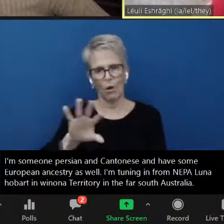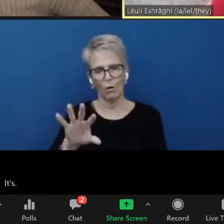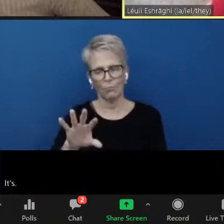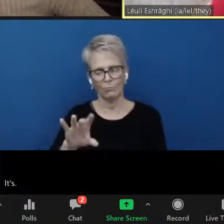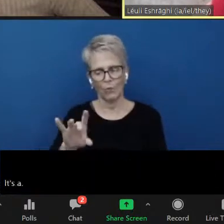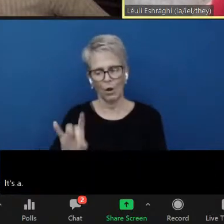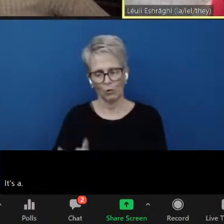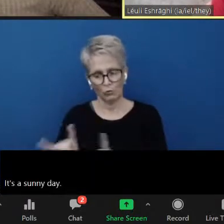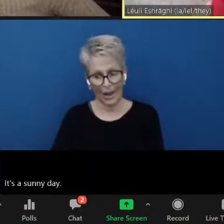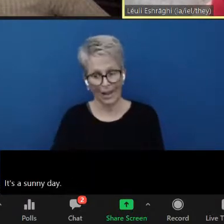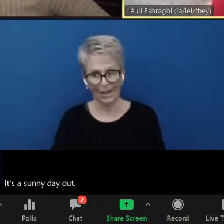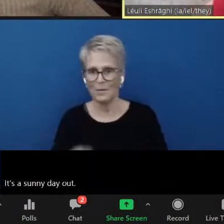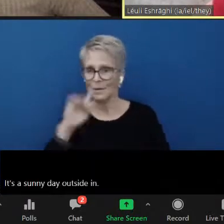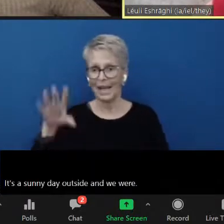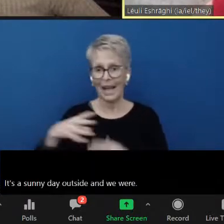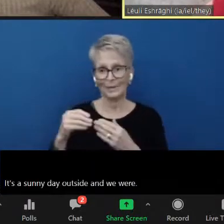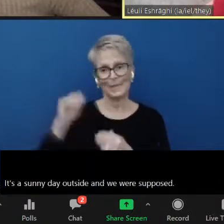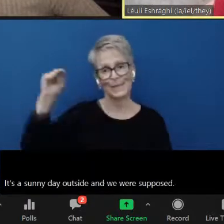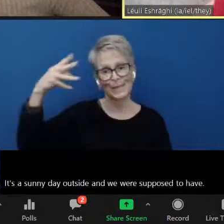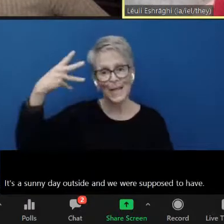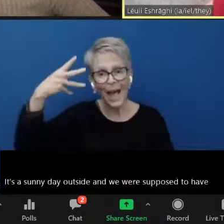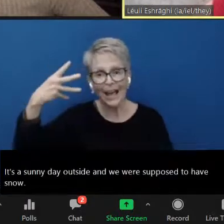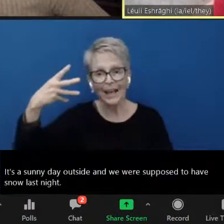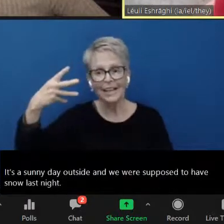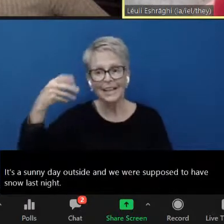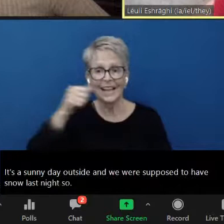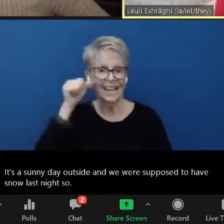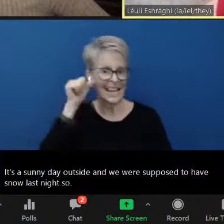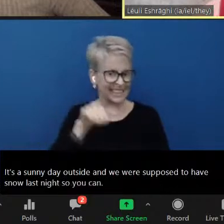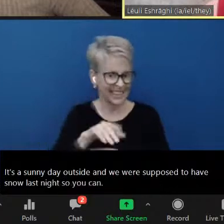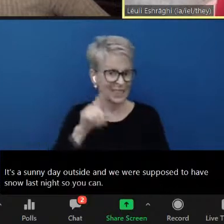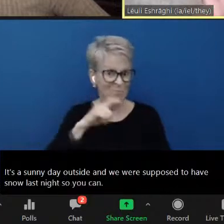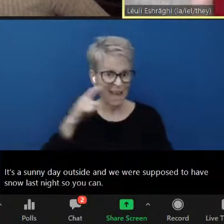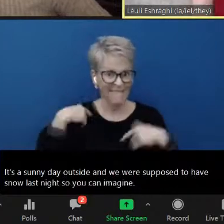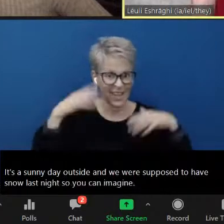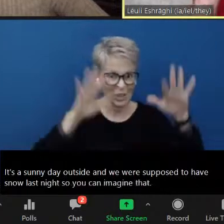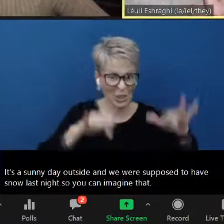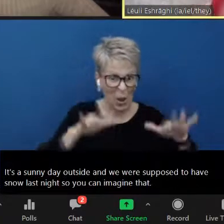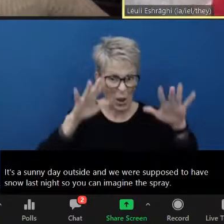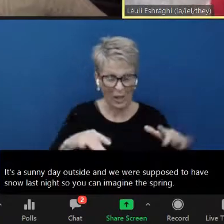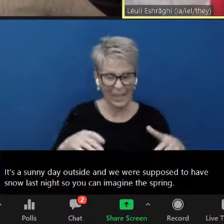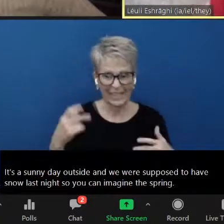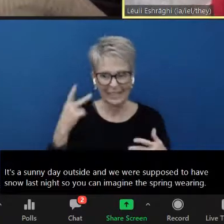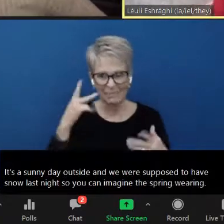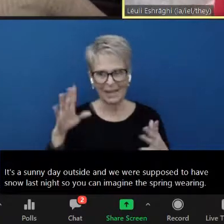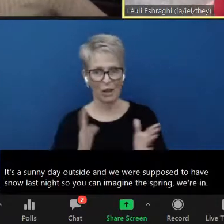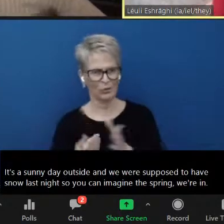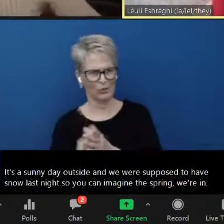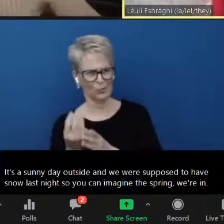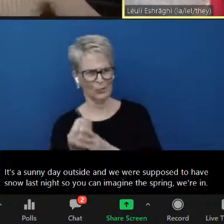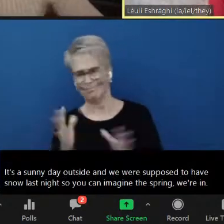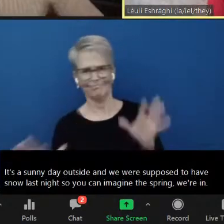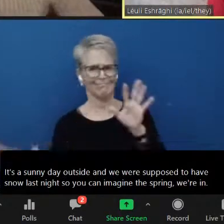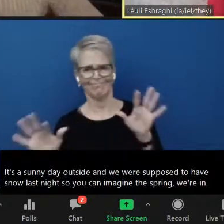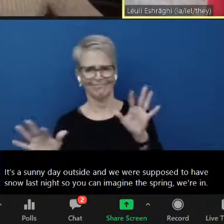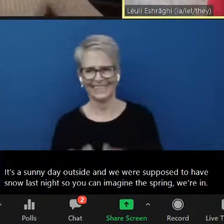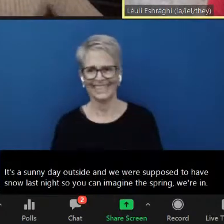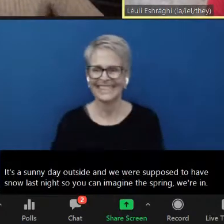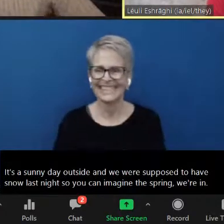It's a sunny day outside, and we were supposed to have snow last night, so you can imagine the spring we're in.